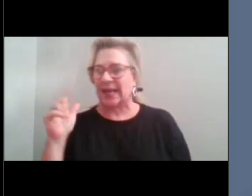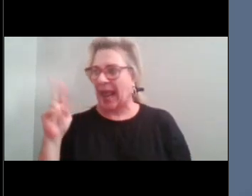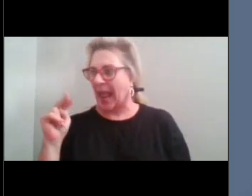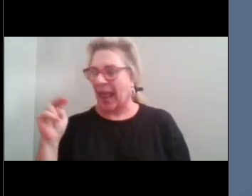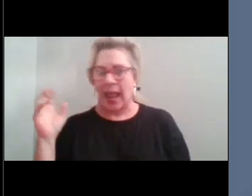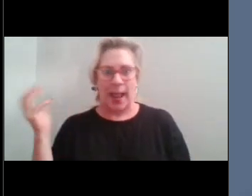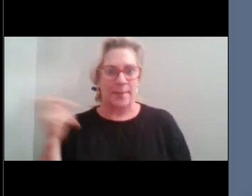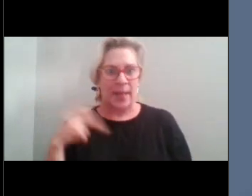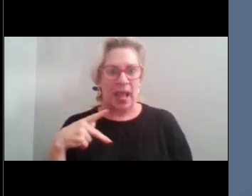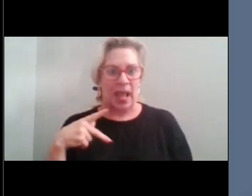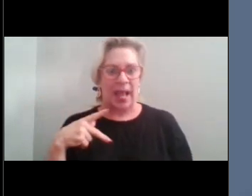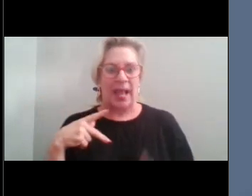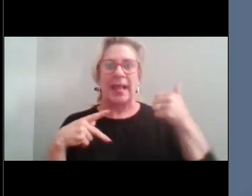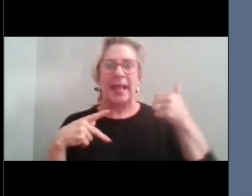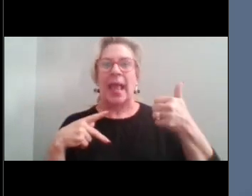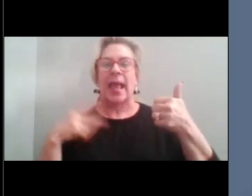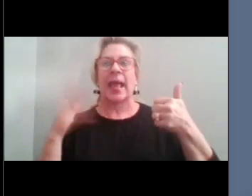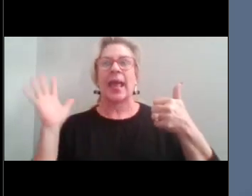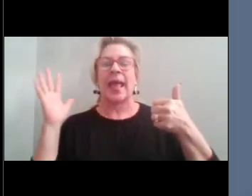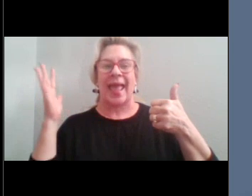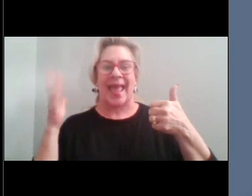Yeah, yay.